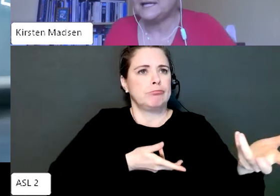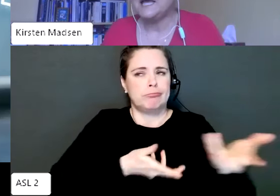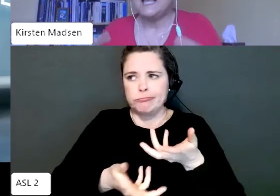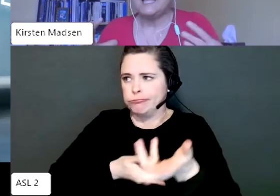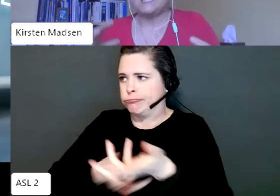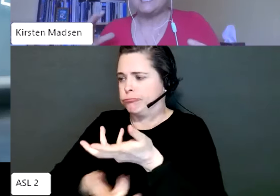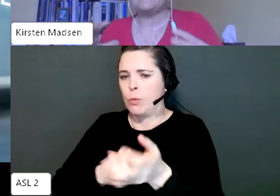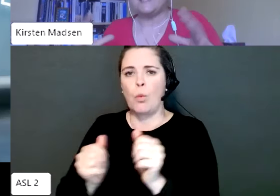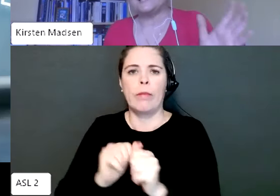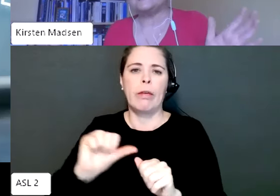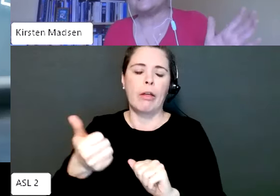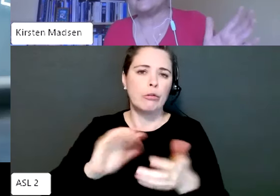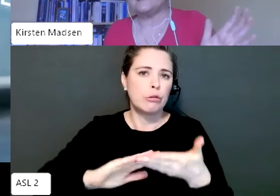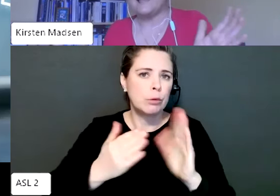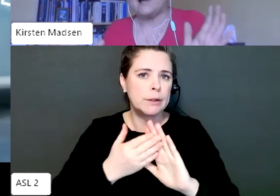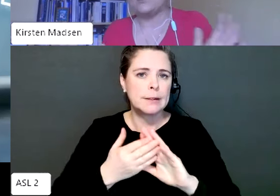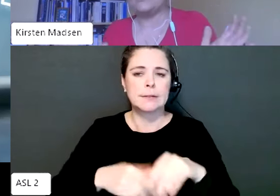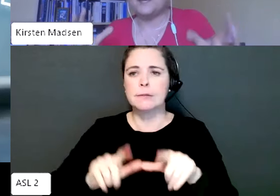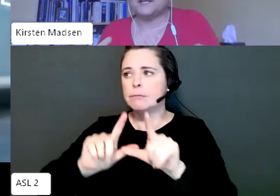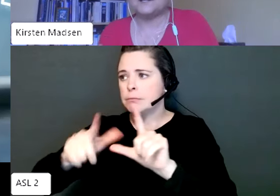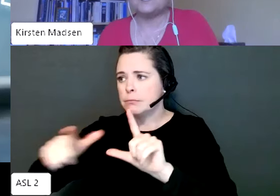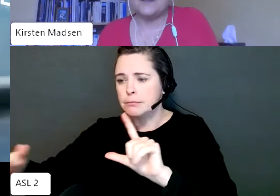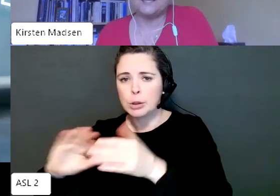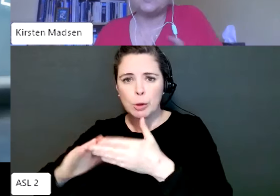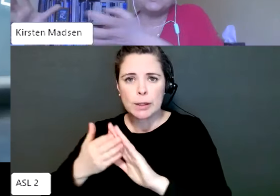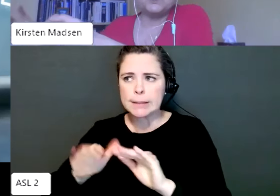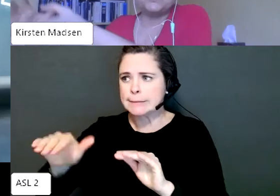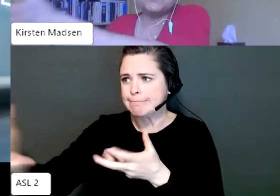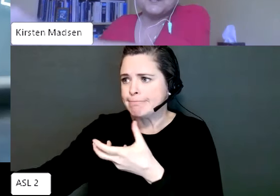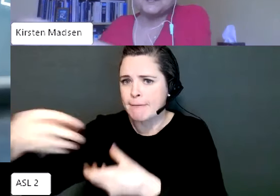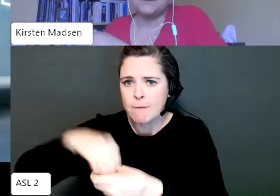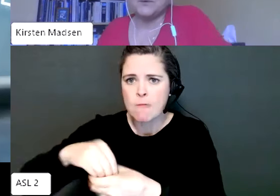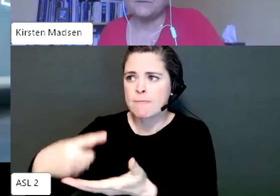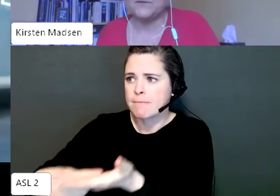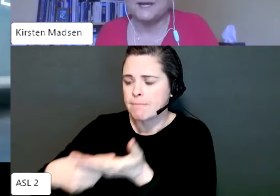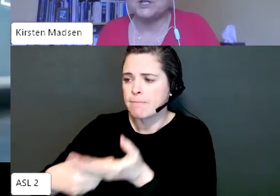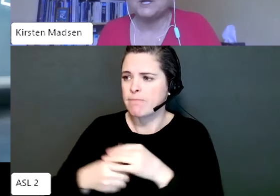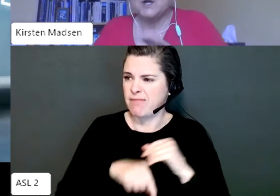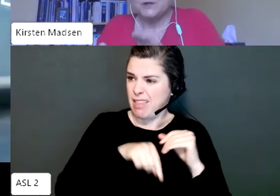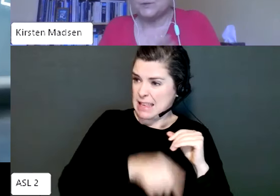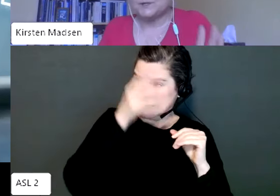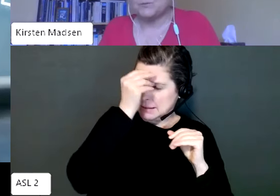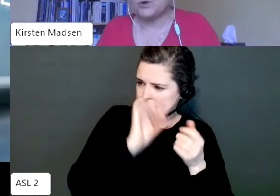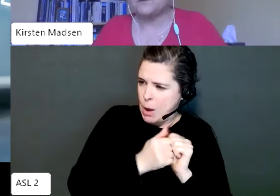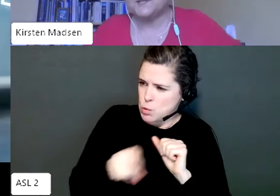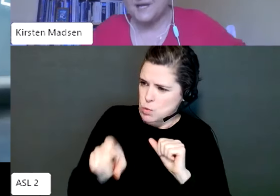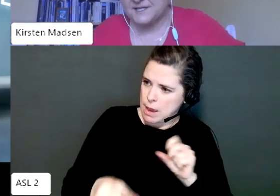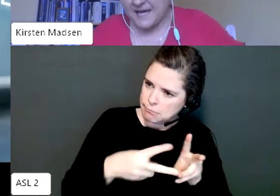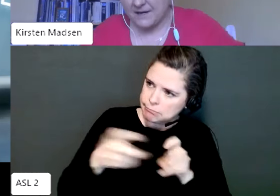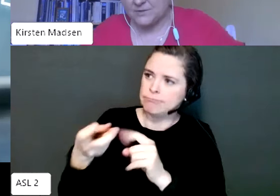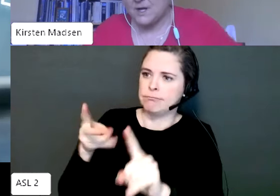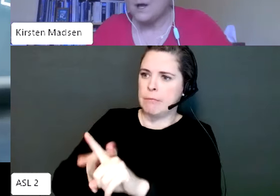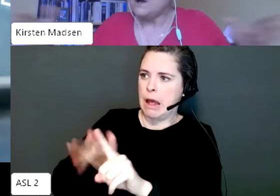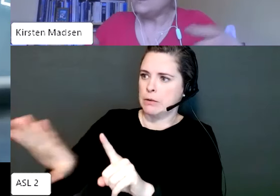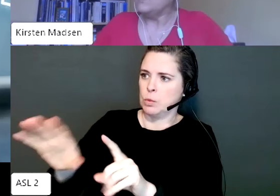community and how they could use this type of information. So it's a more of sending